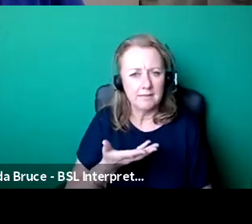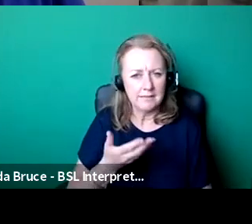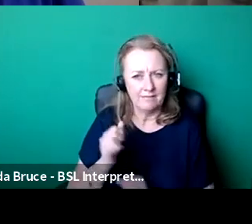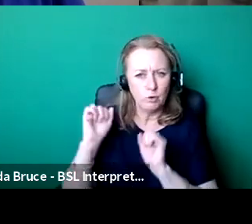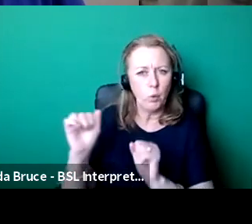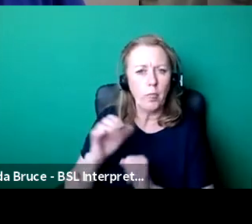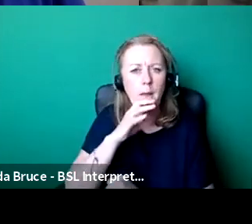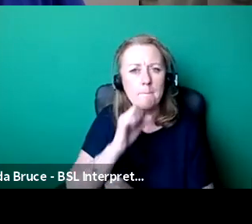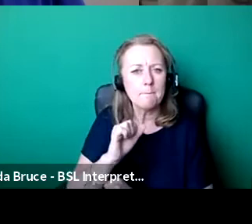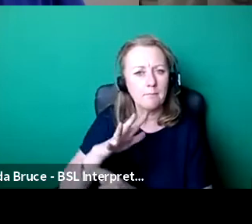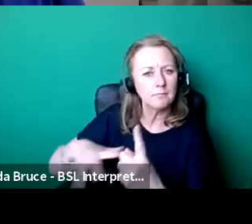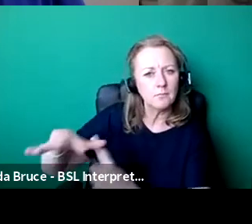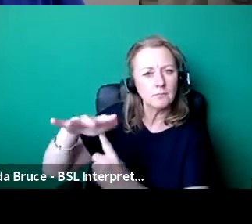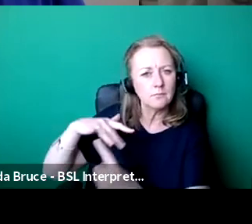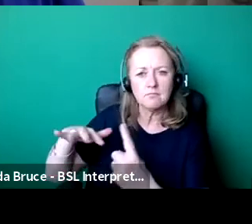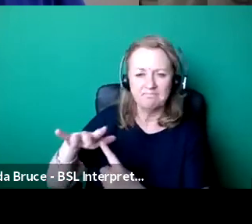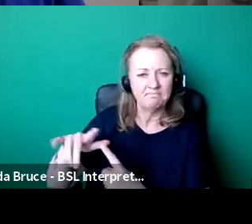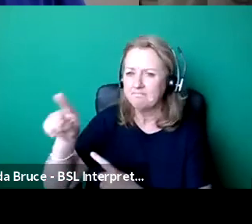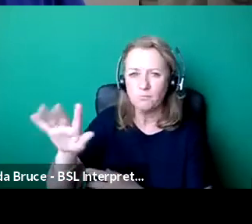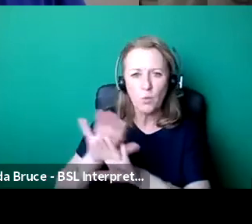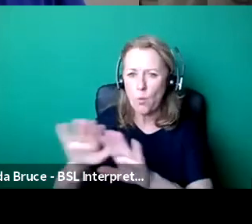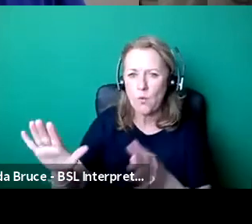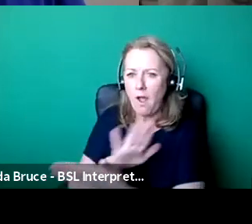Egypt. So they were not happy to publish this,